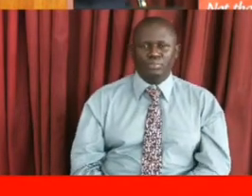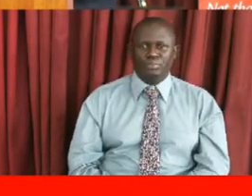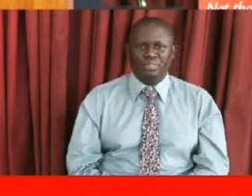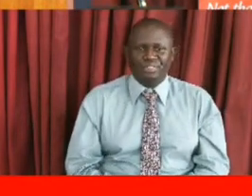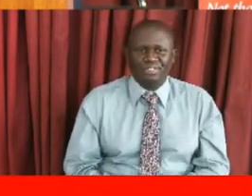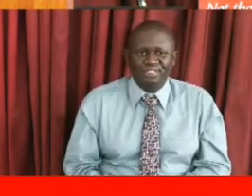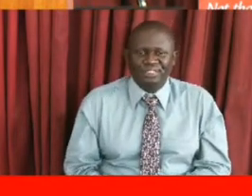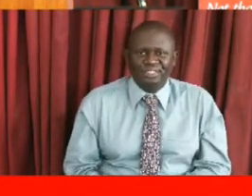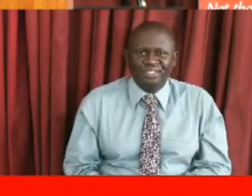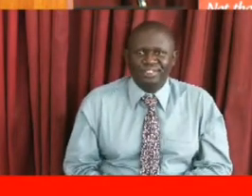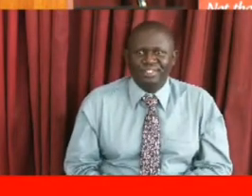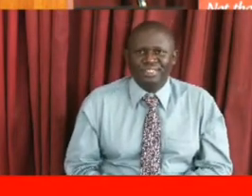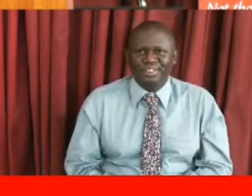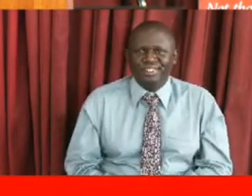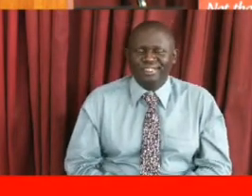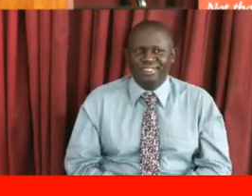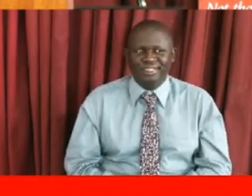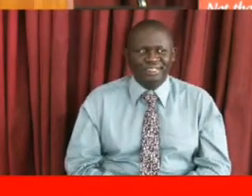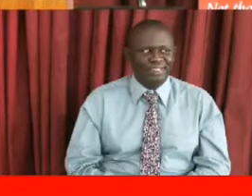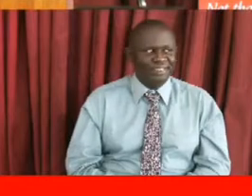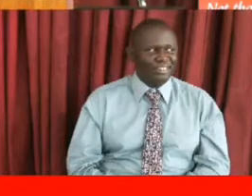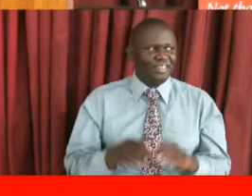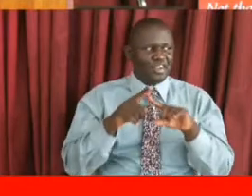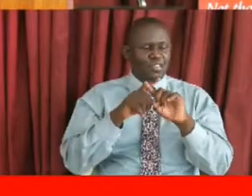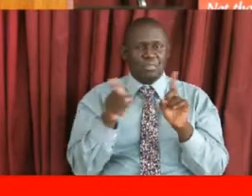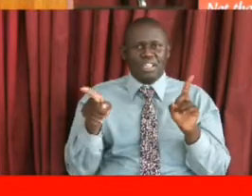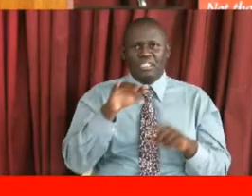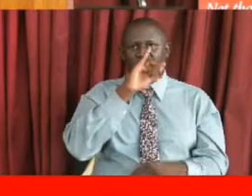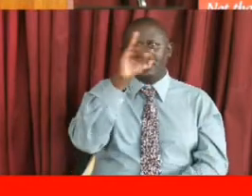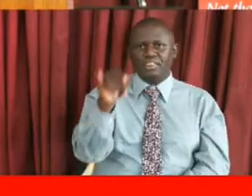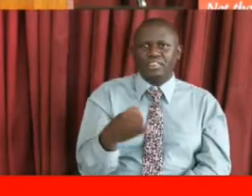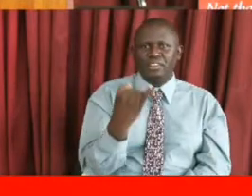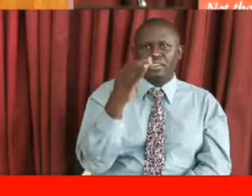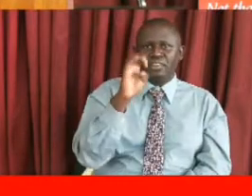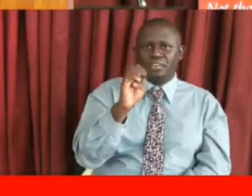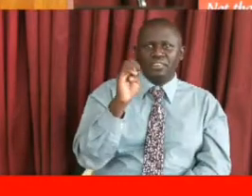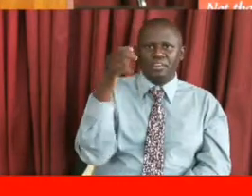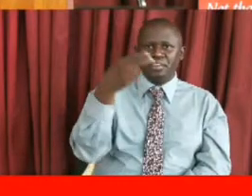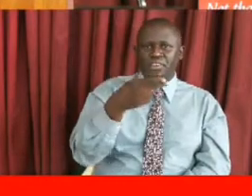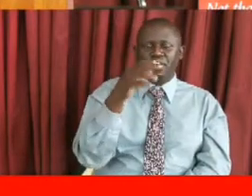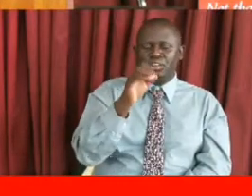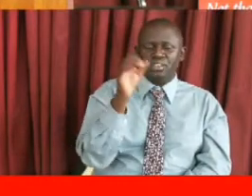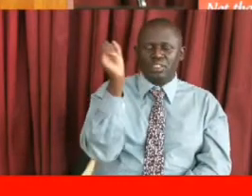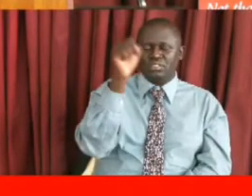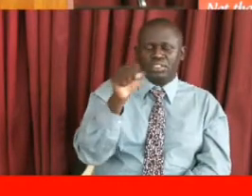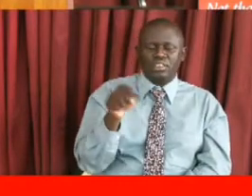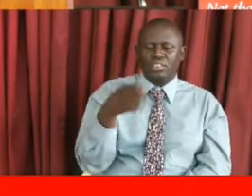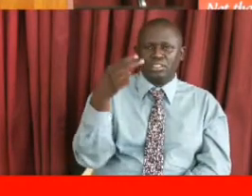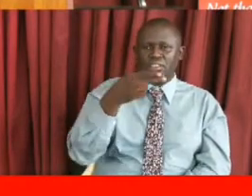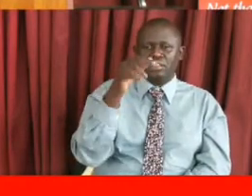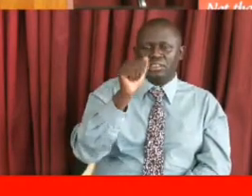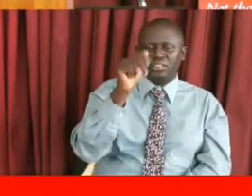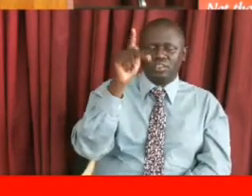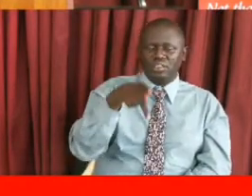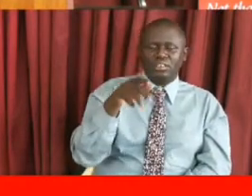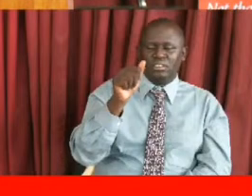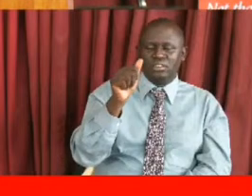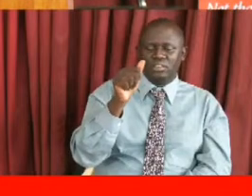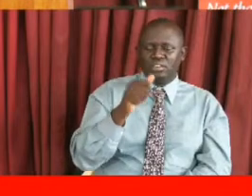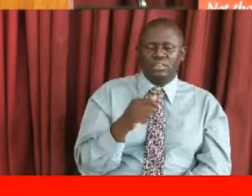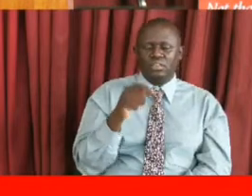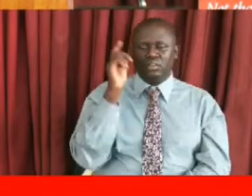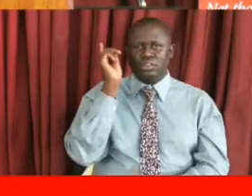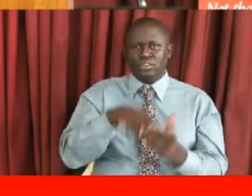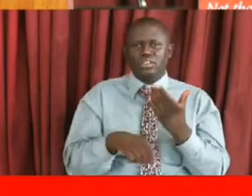just but was a good brother and he loved the Lord his Spirit was very